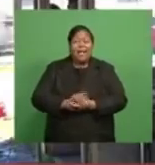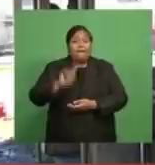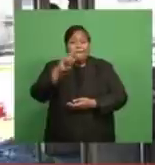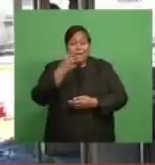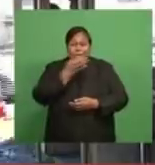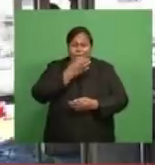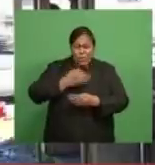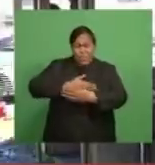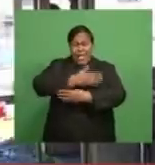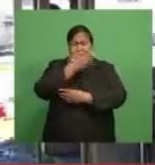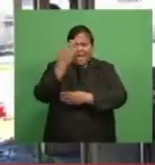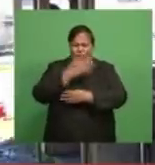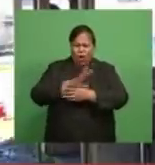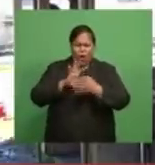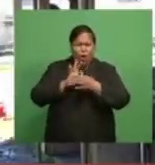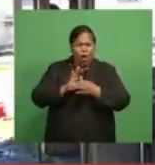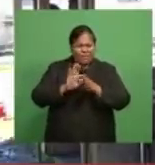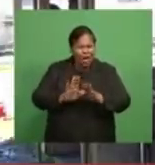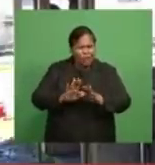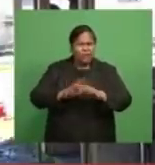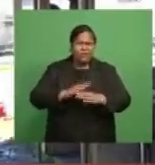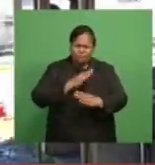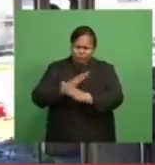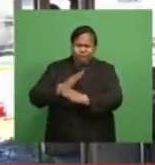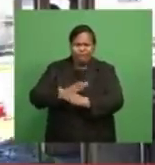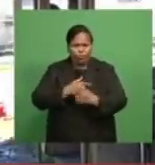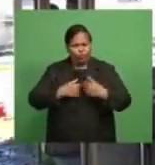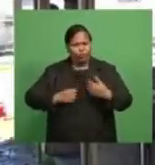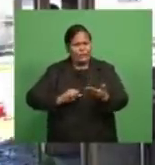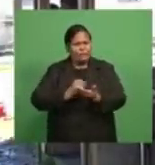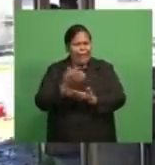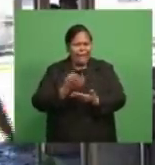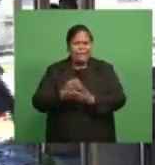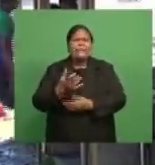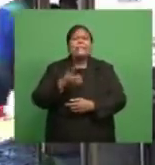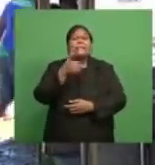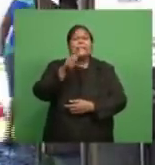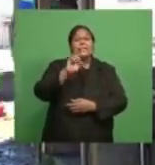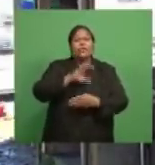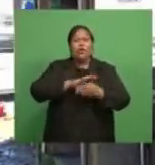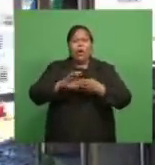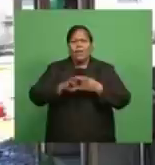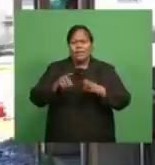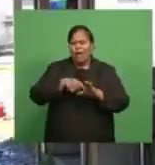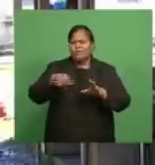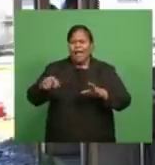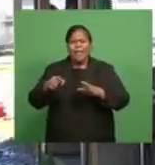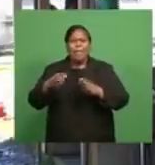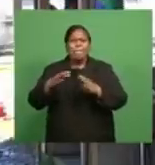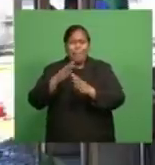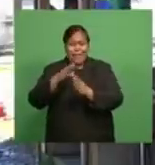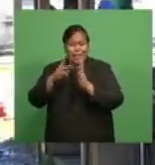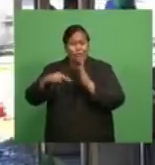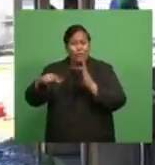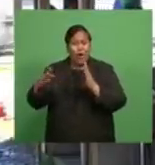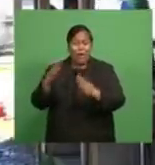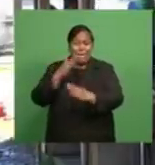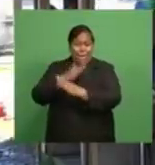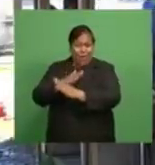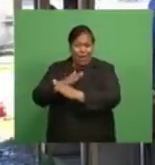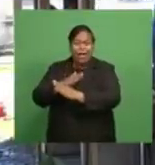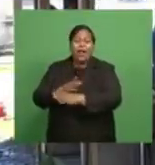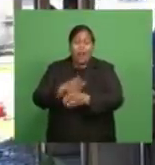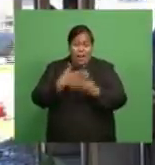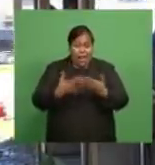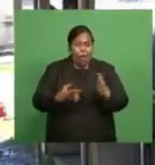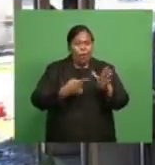lockdown, we spent close to $60 to buy our produce outside the Sawani border. AMA has assisted us and they do not